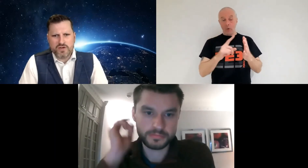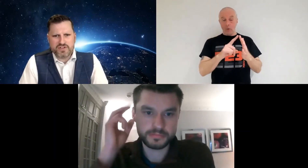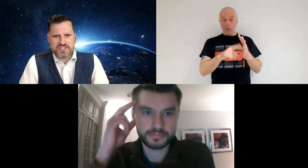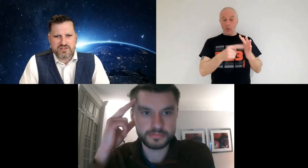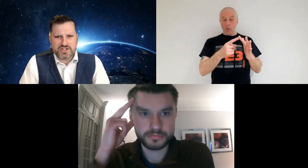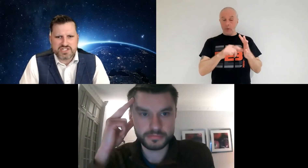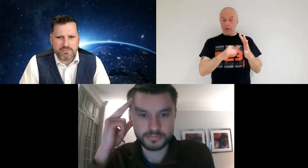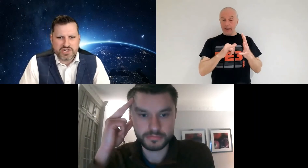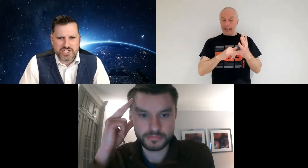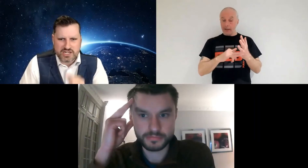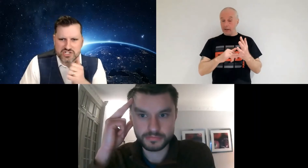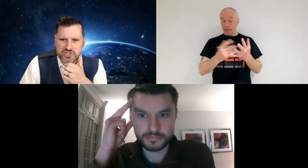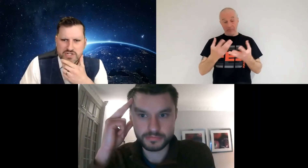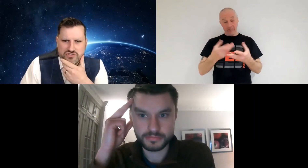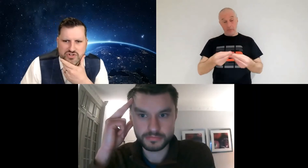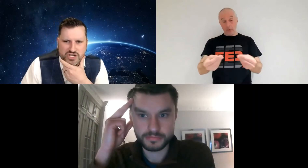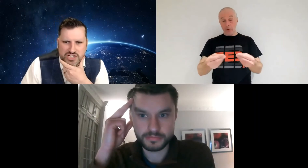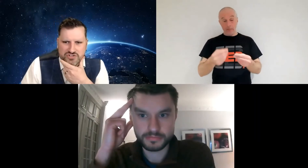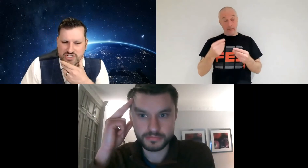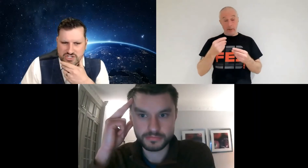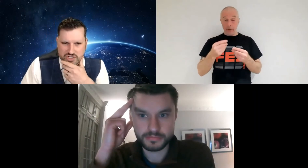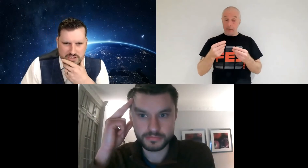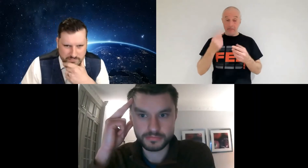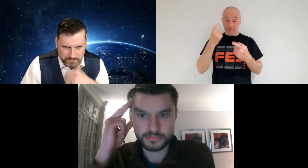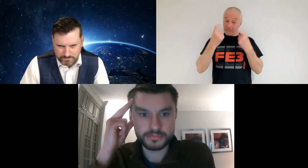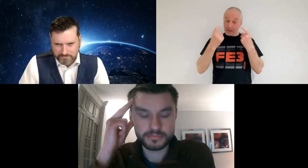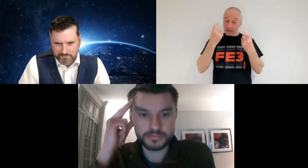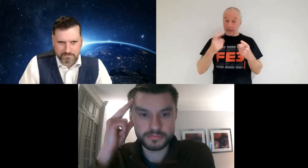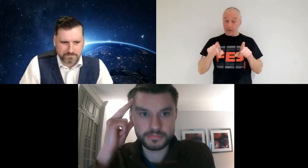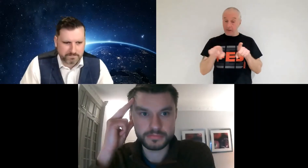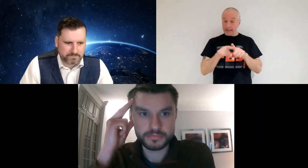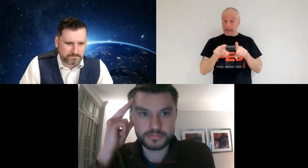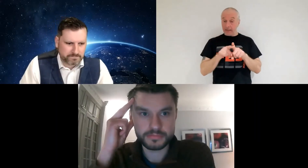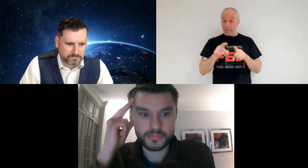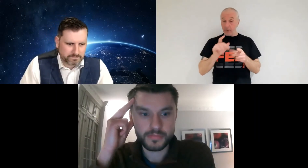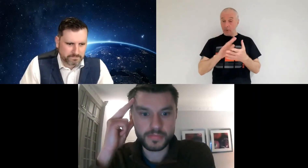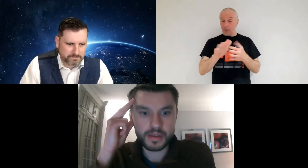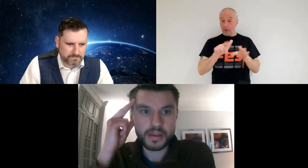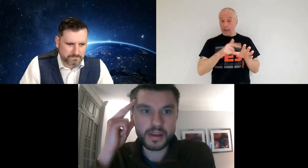not worth considering a similar change to introduce hydrogen into the grid?